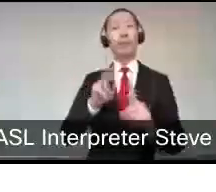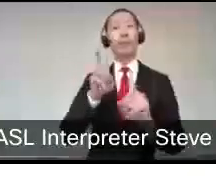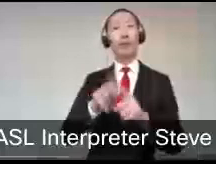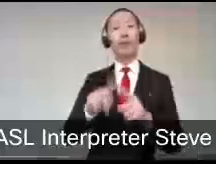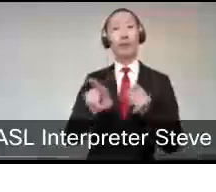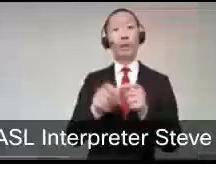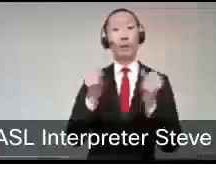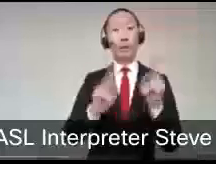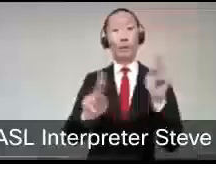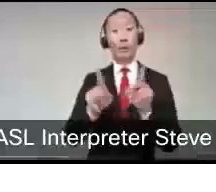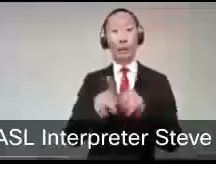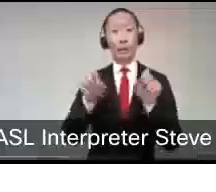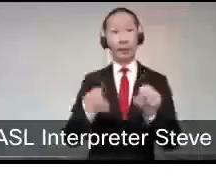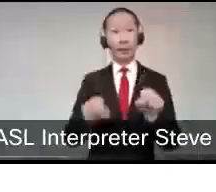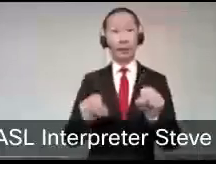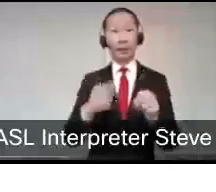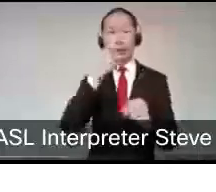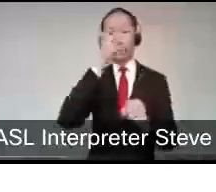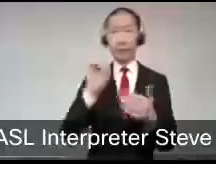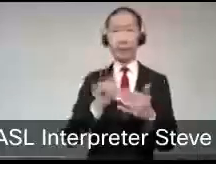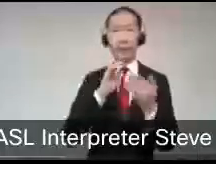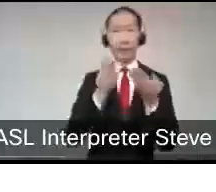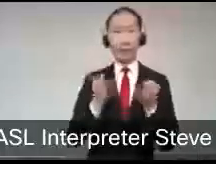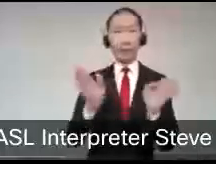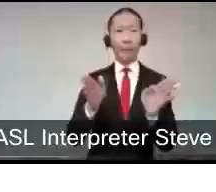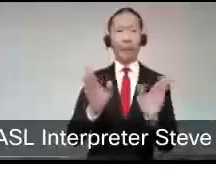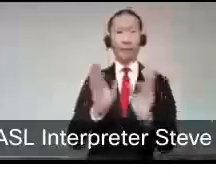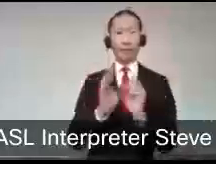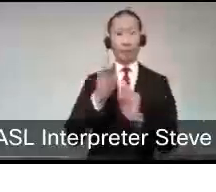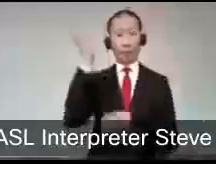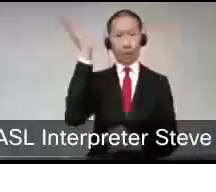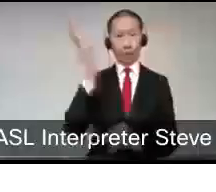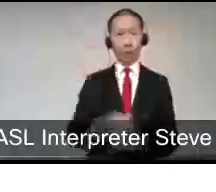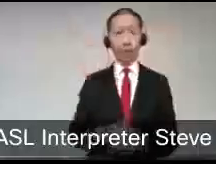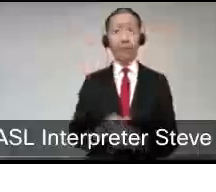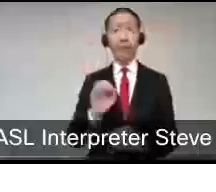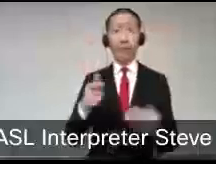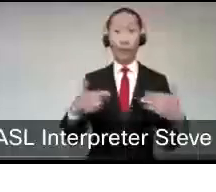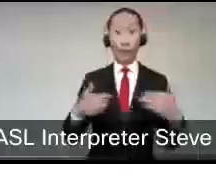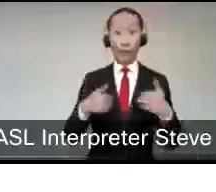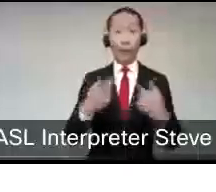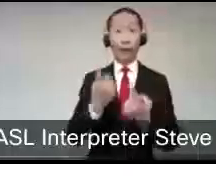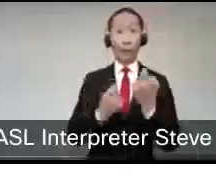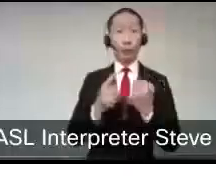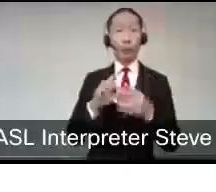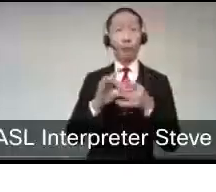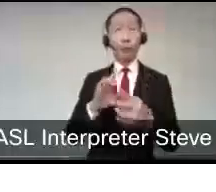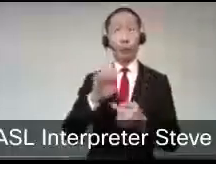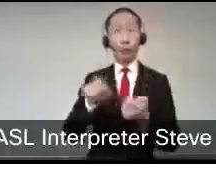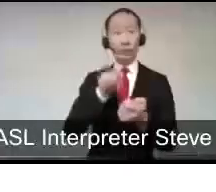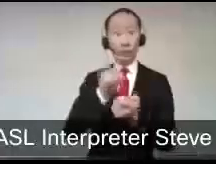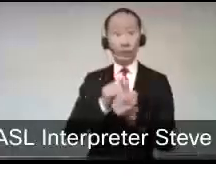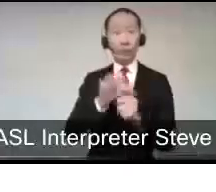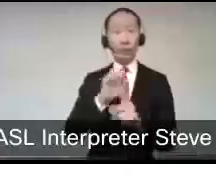many people as possible, since this is a public call. If you have questions regarding your own